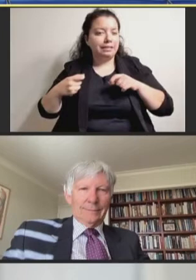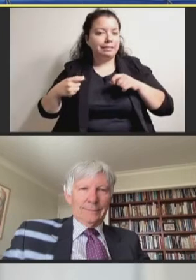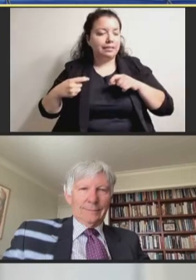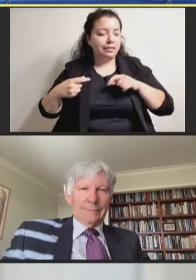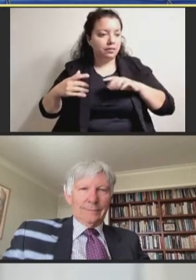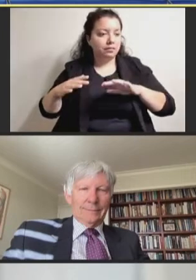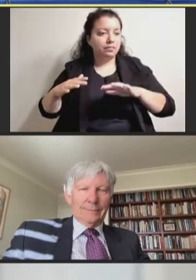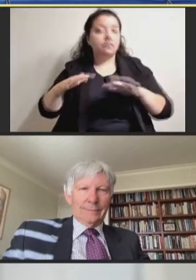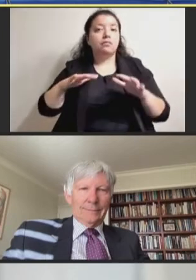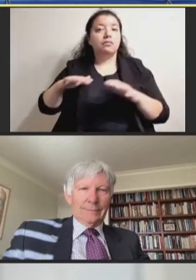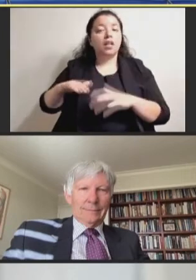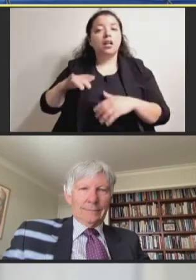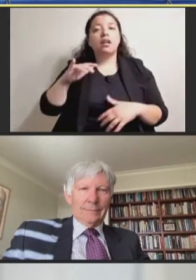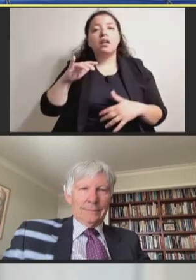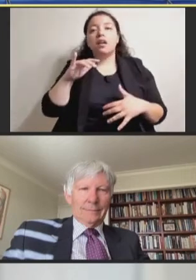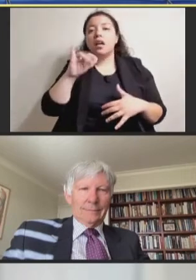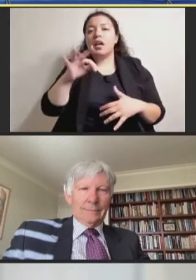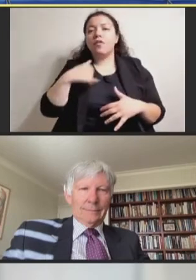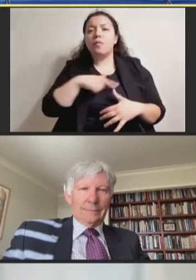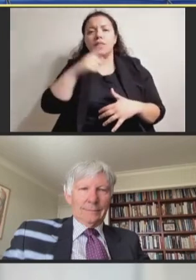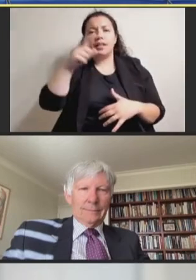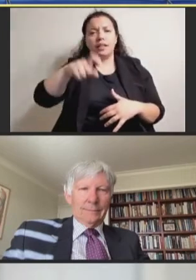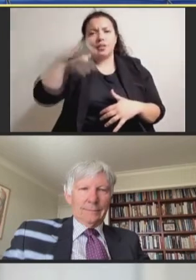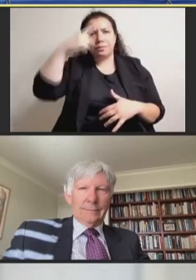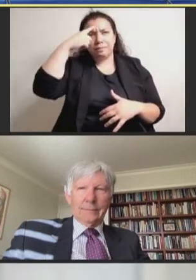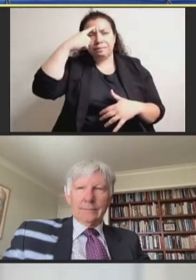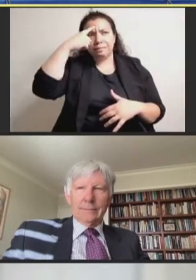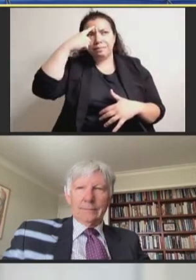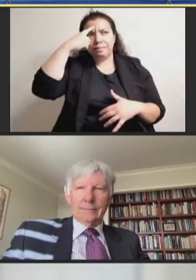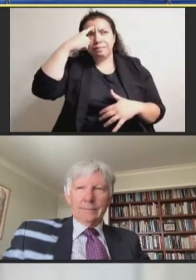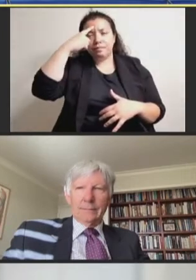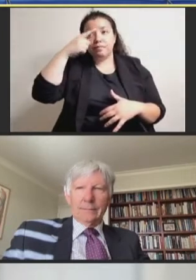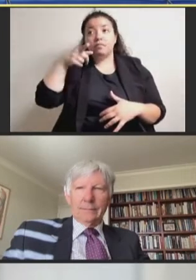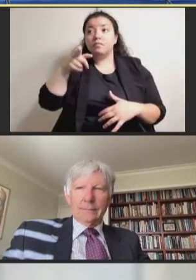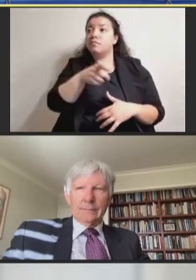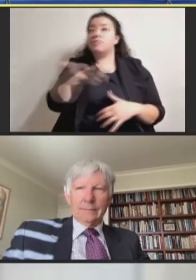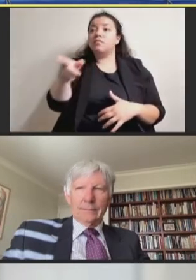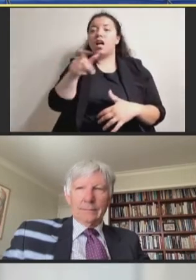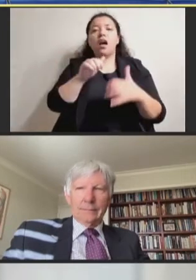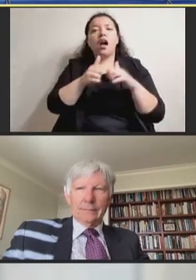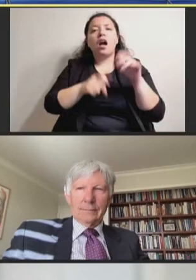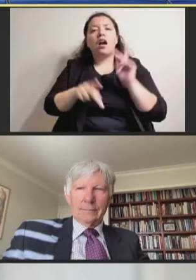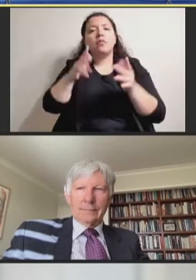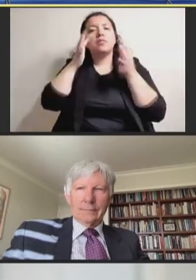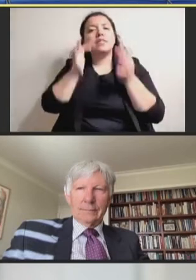decide about boosters, new